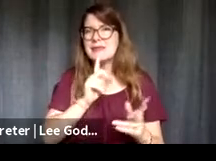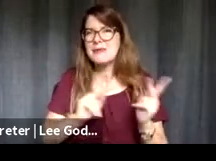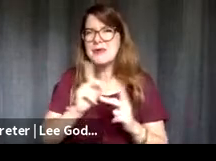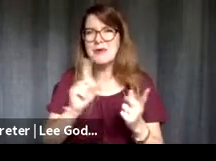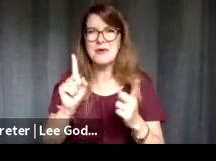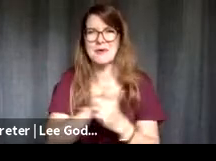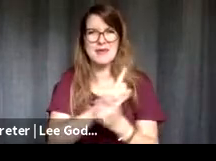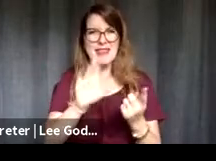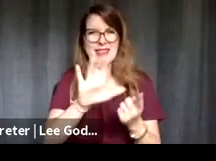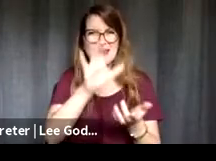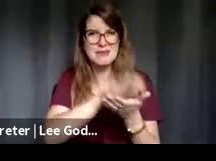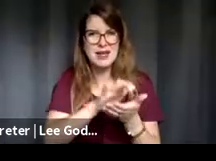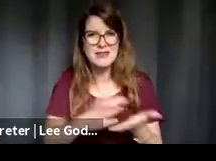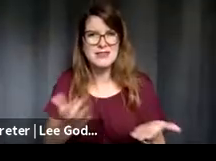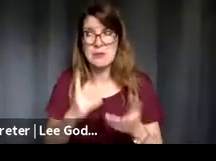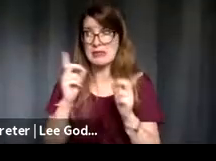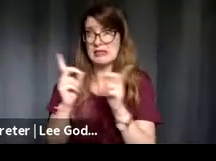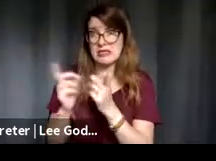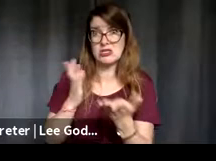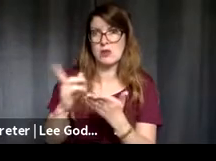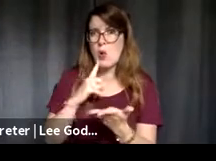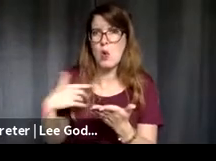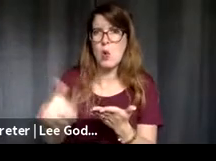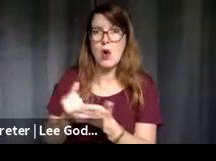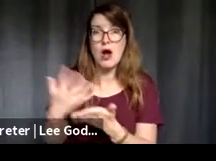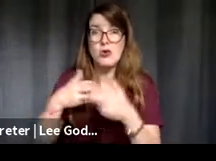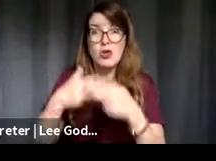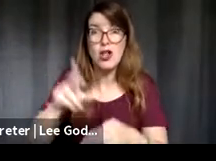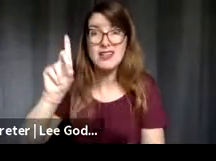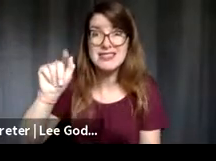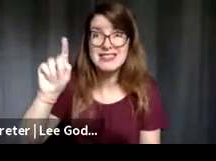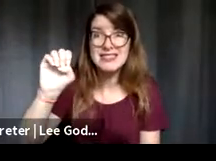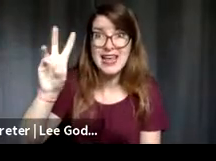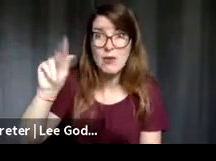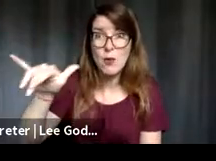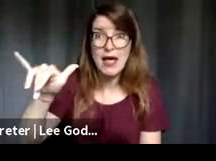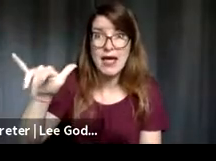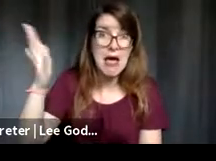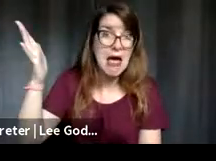dating services are a gold mine. You could call it Dateway. Yeah.